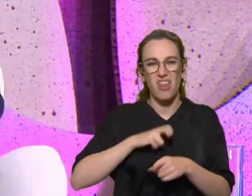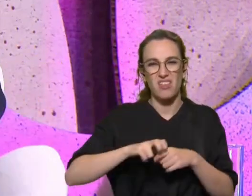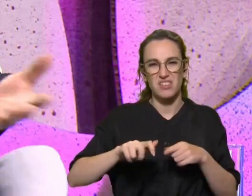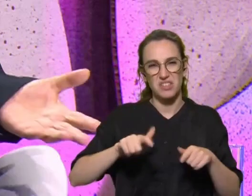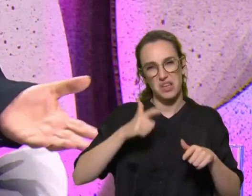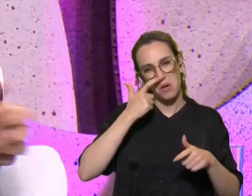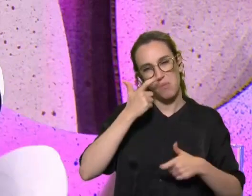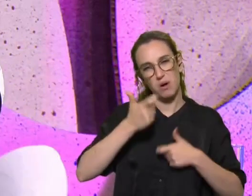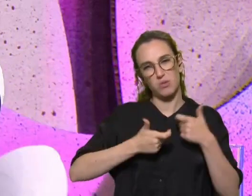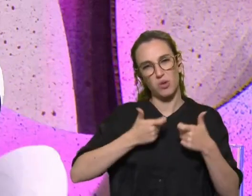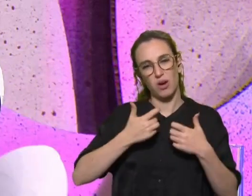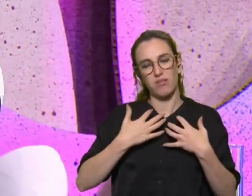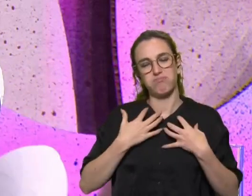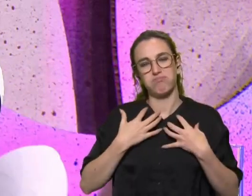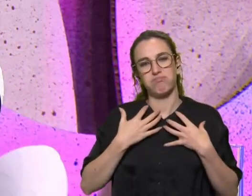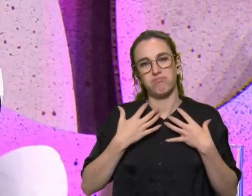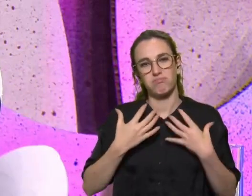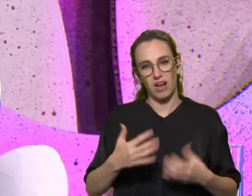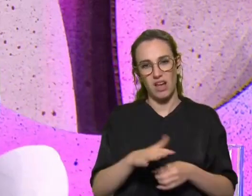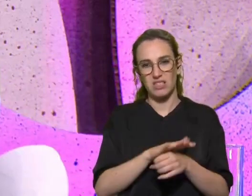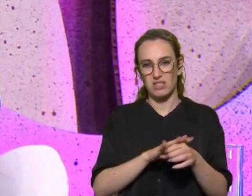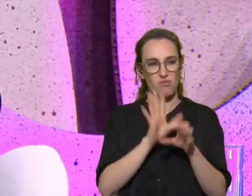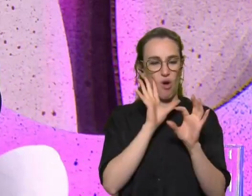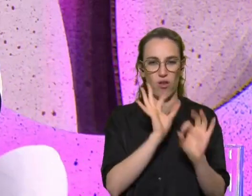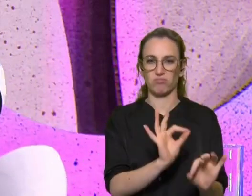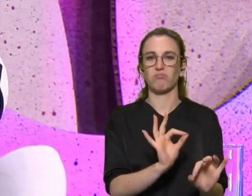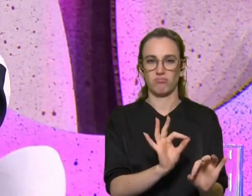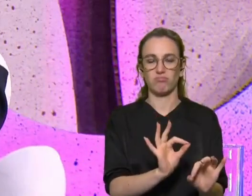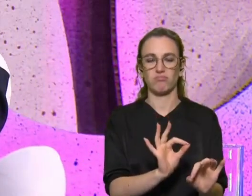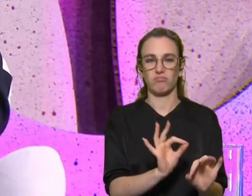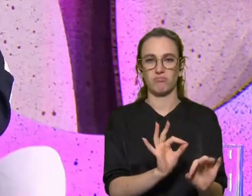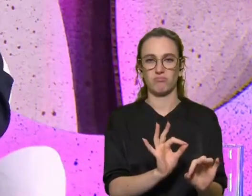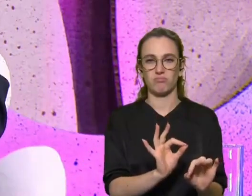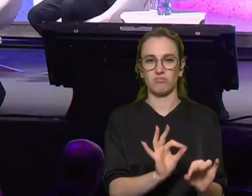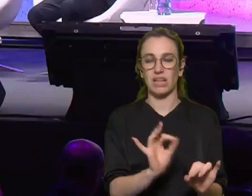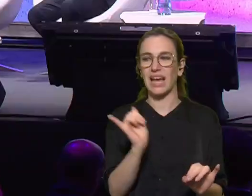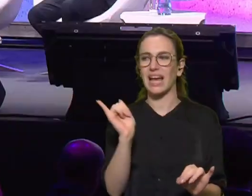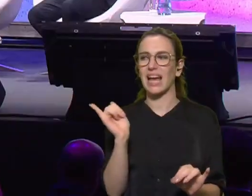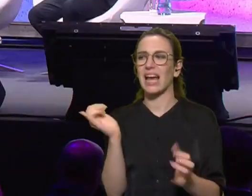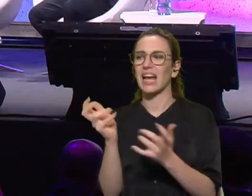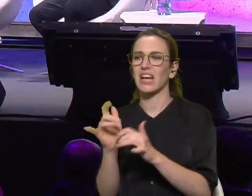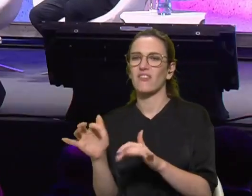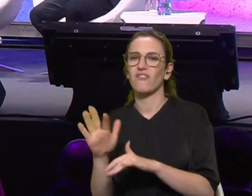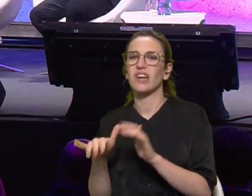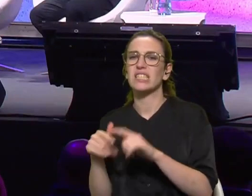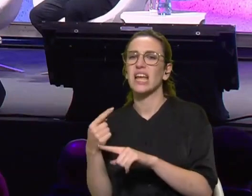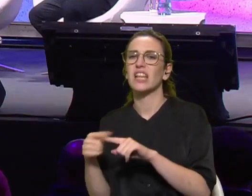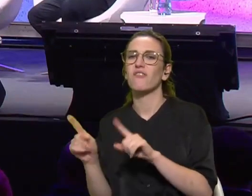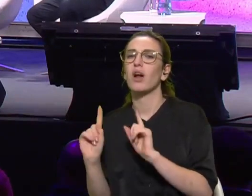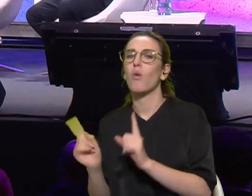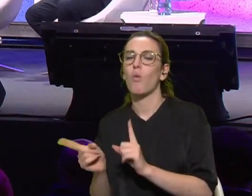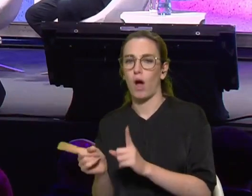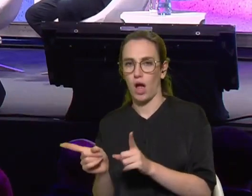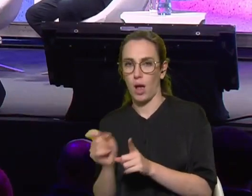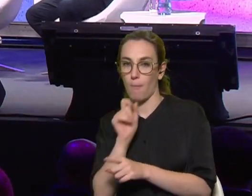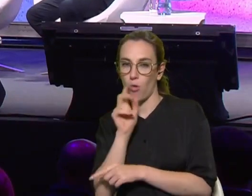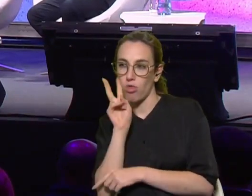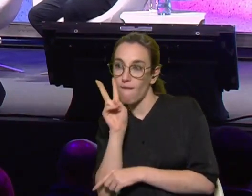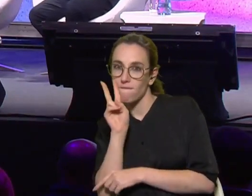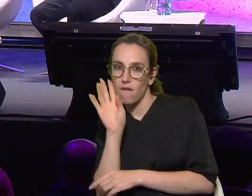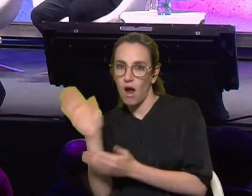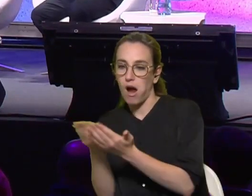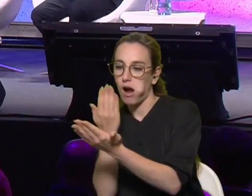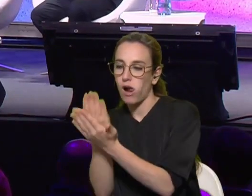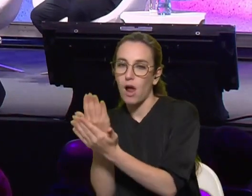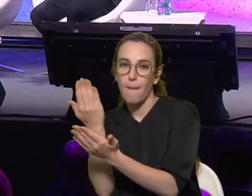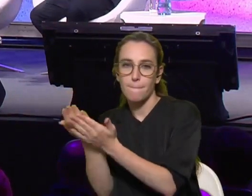that's a total loss of energy in the situations of these times. What would you do differently? You see all